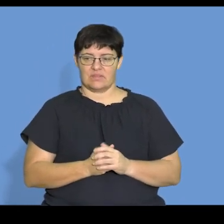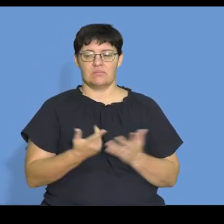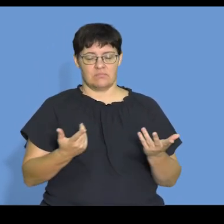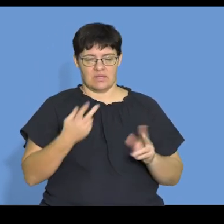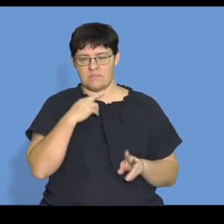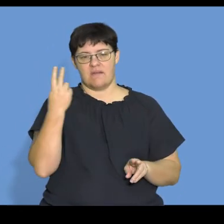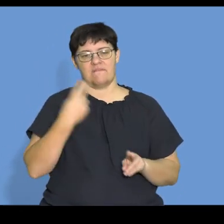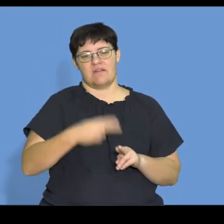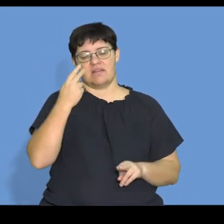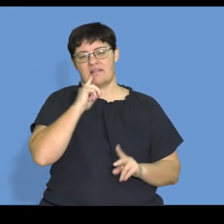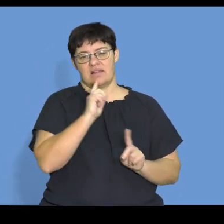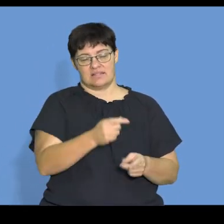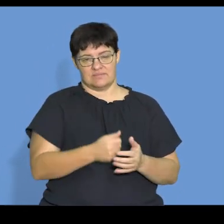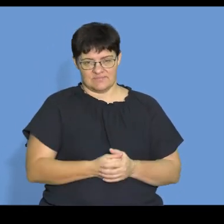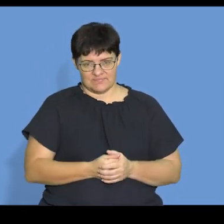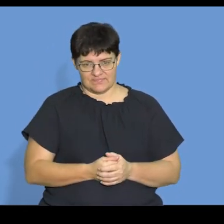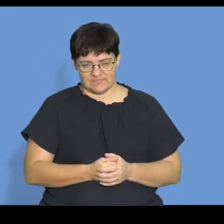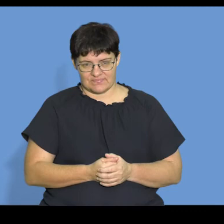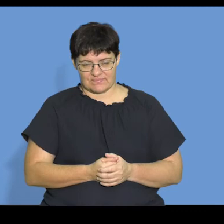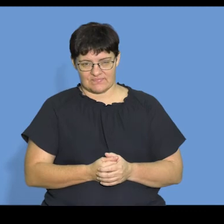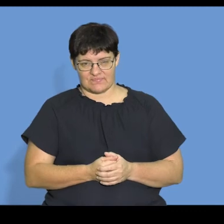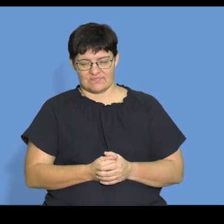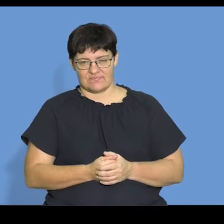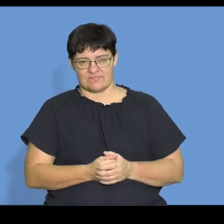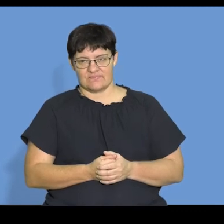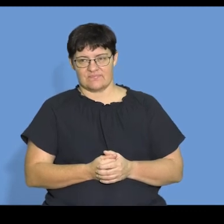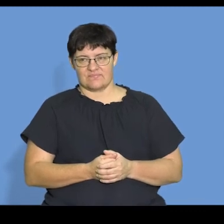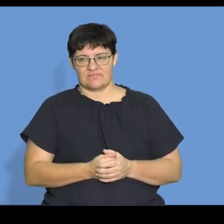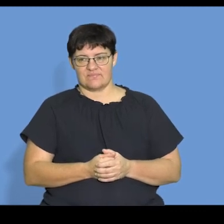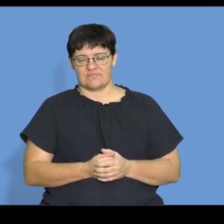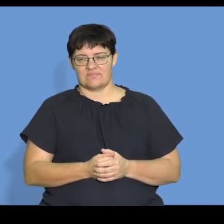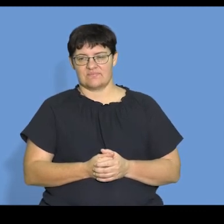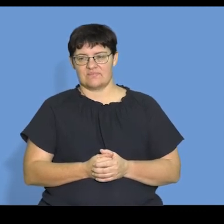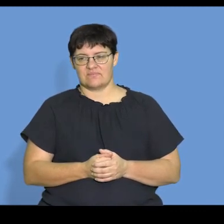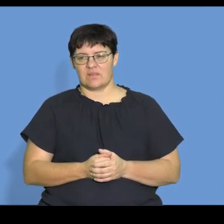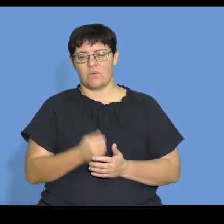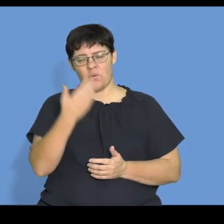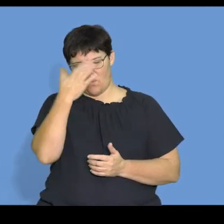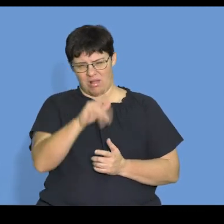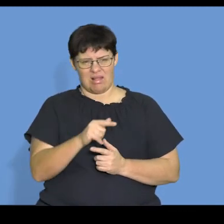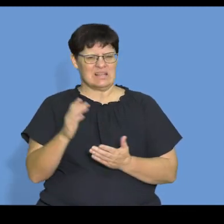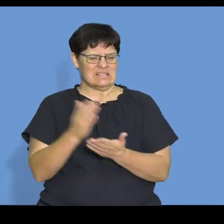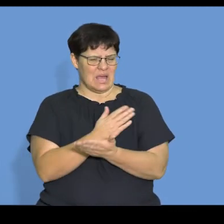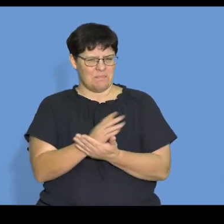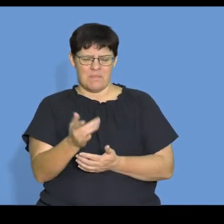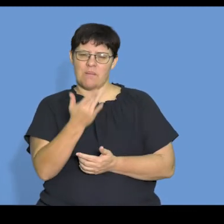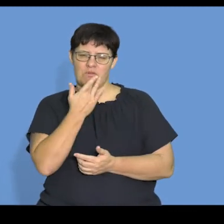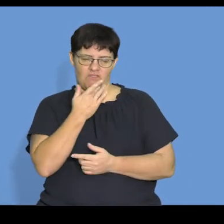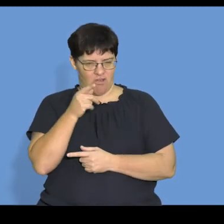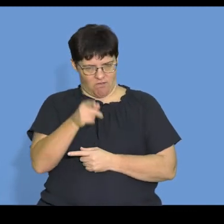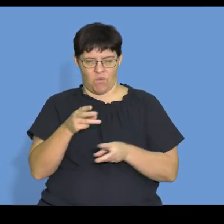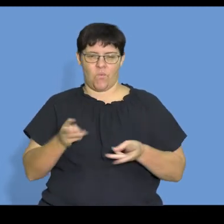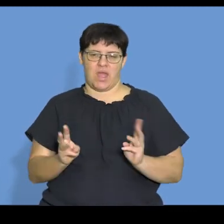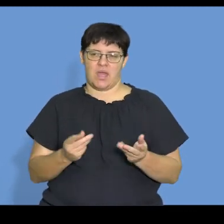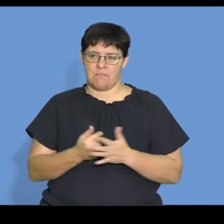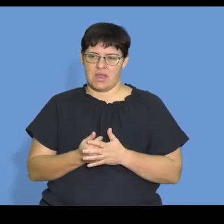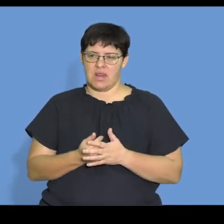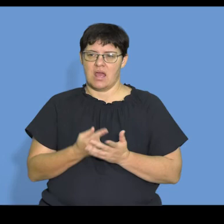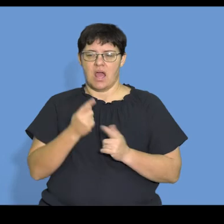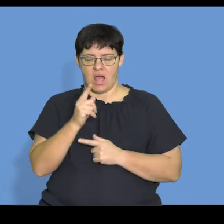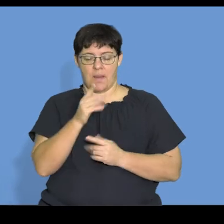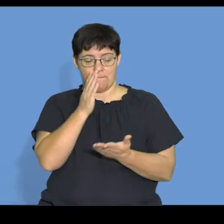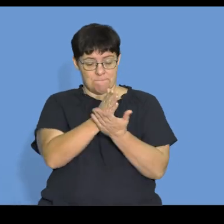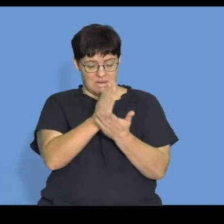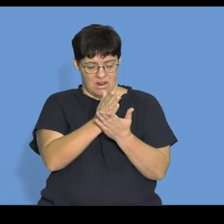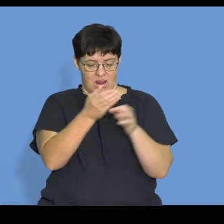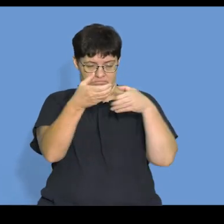be the factorized version of this. So I know that some people prefer this method of breaking down the middle